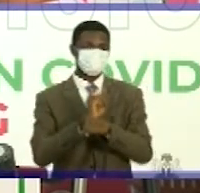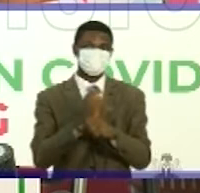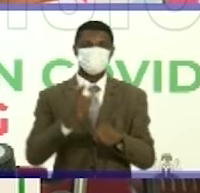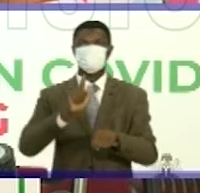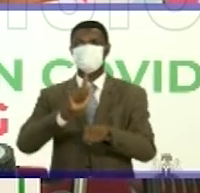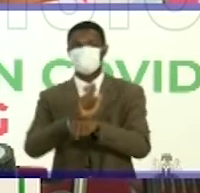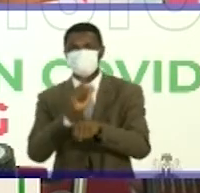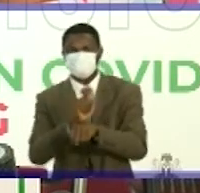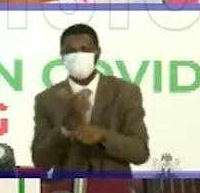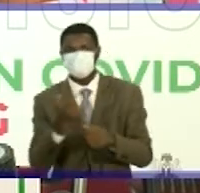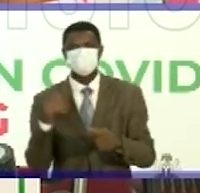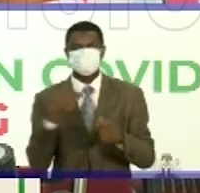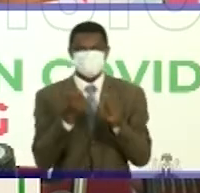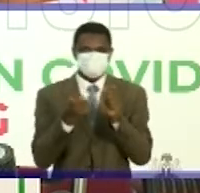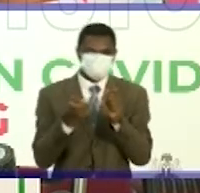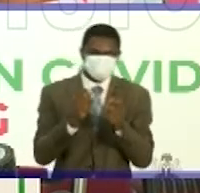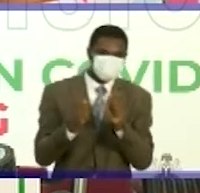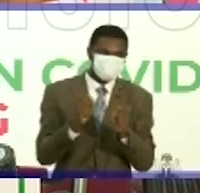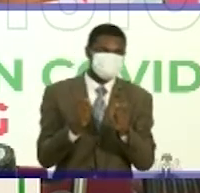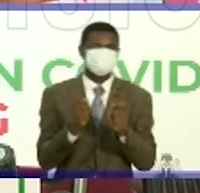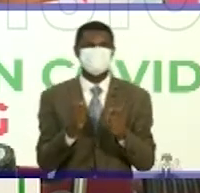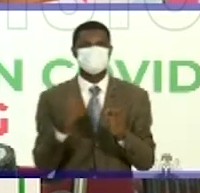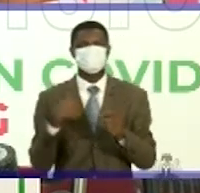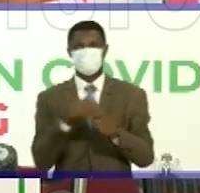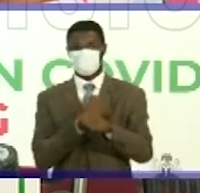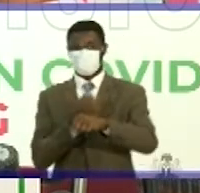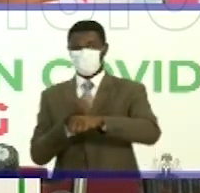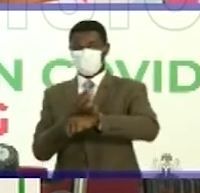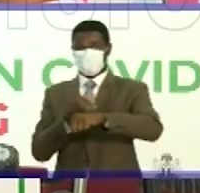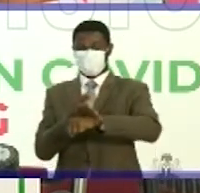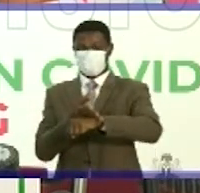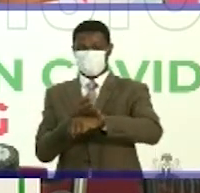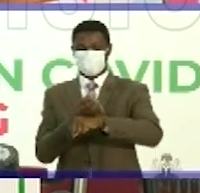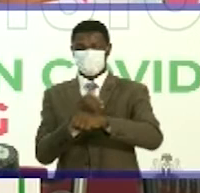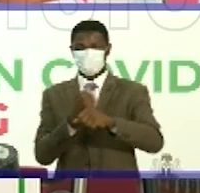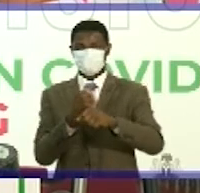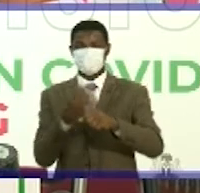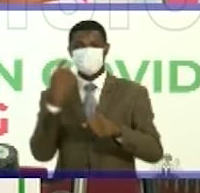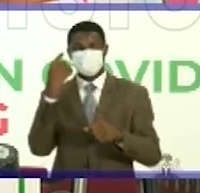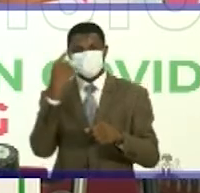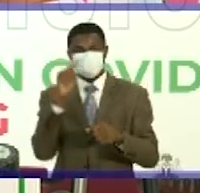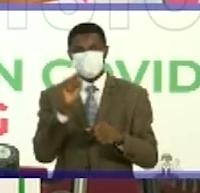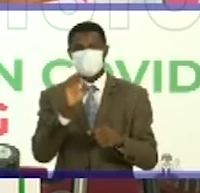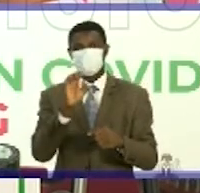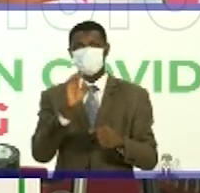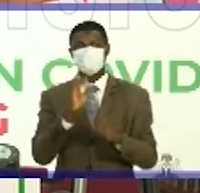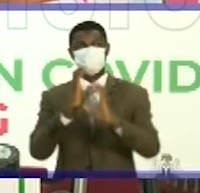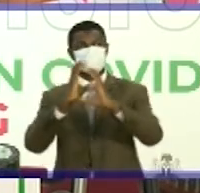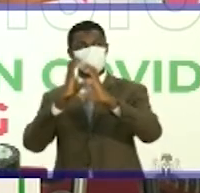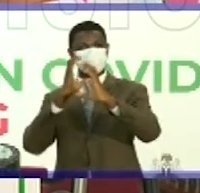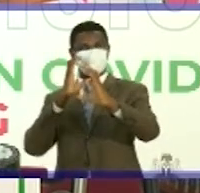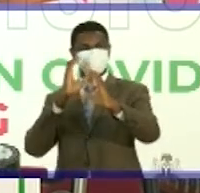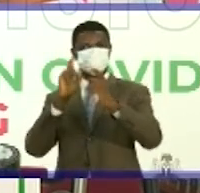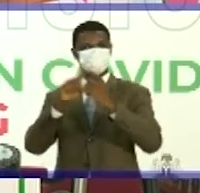the main modification we have is an advisory for banks to limit the number of